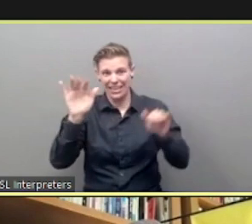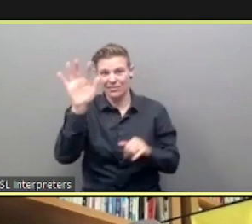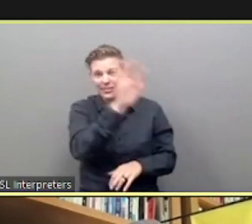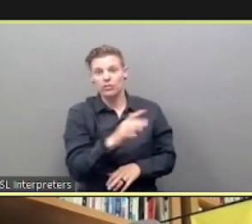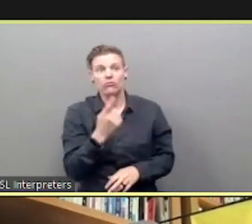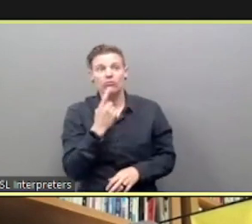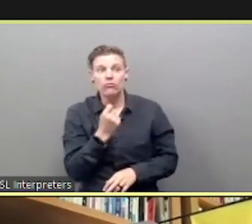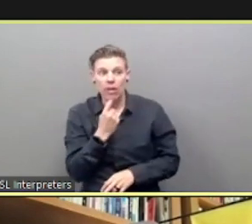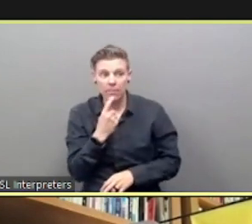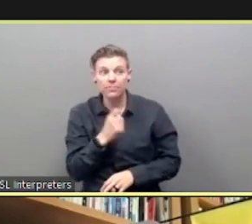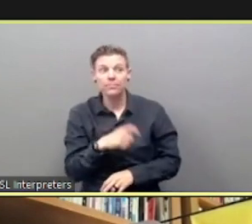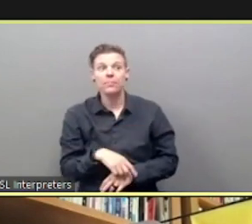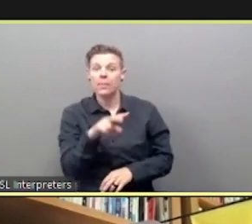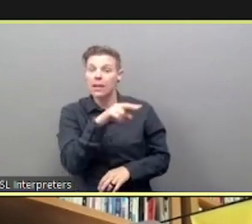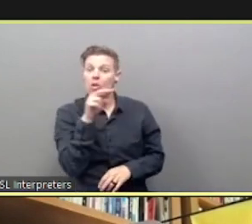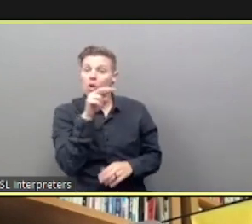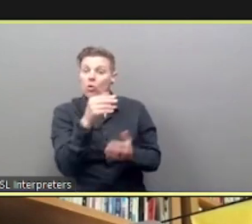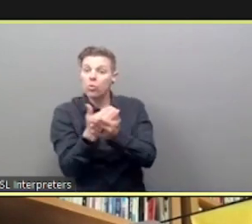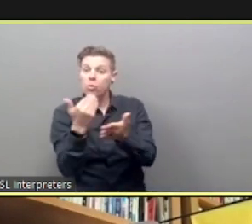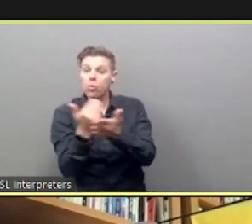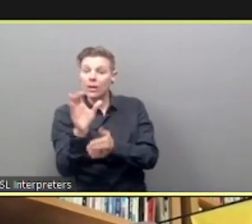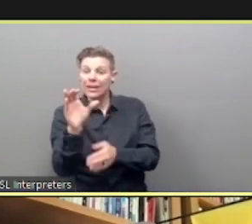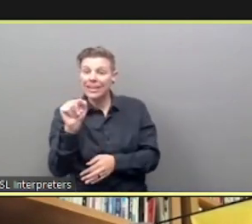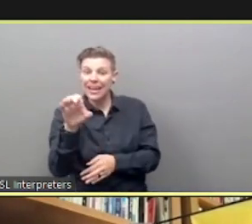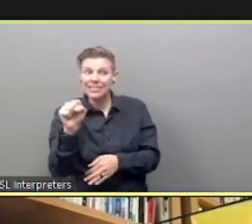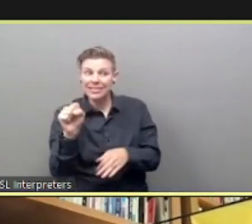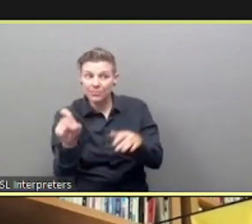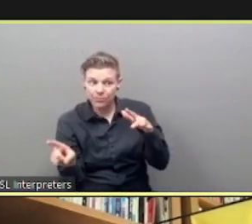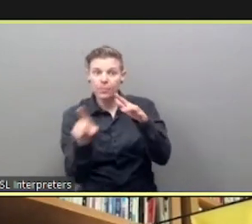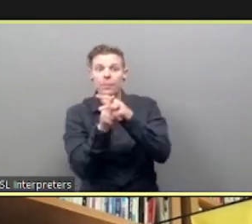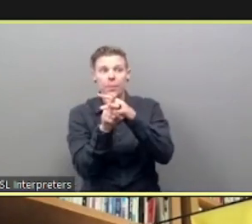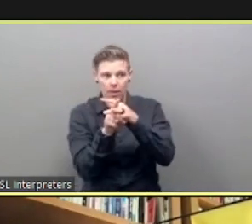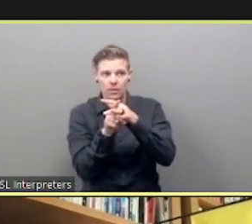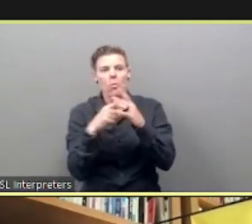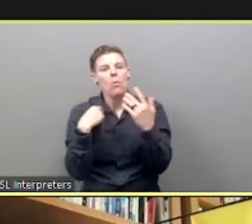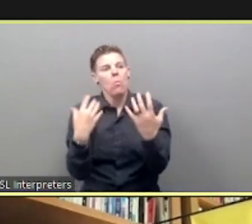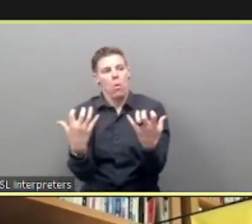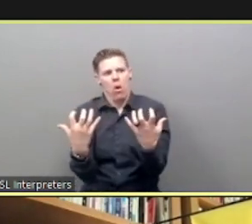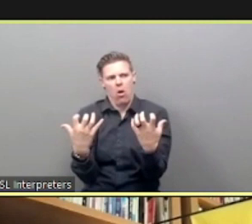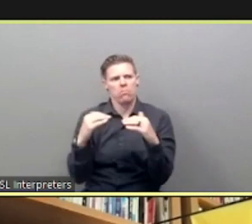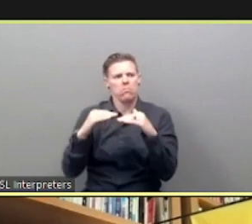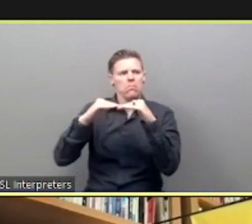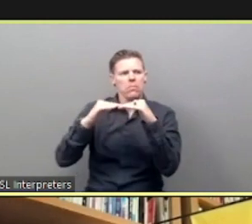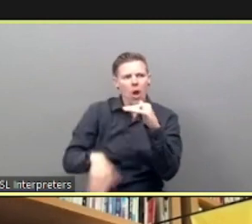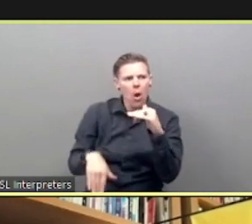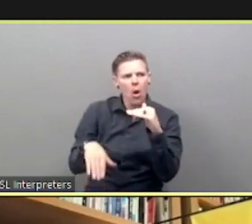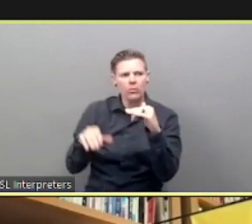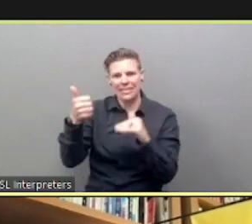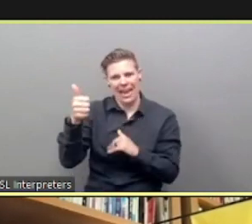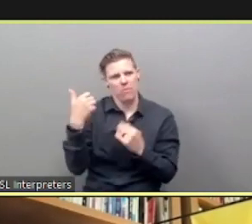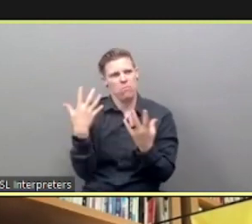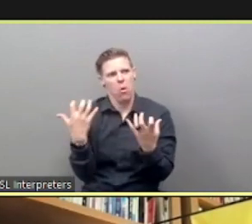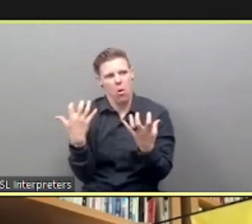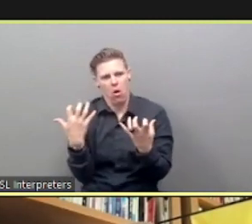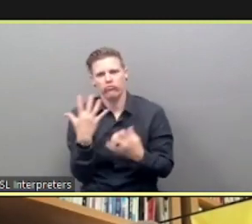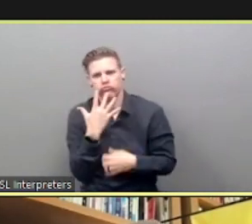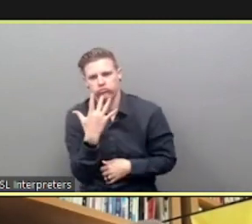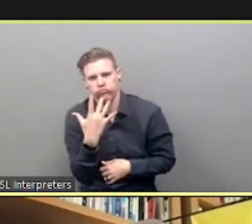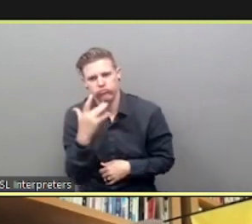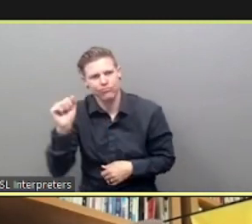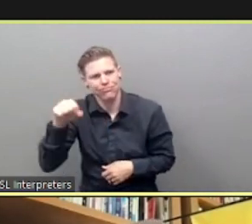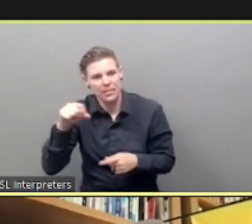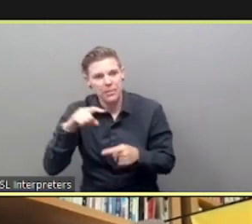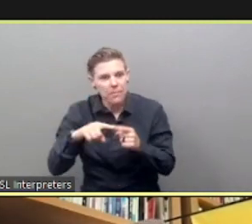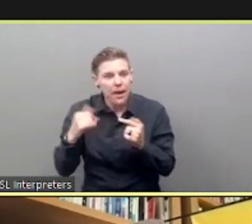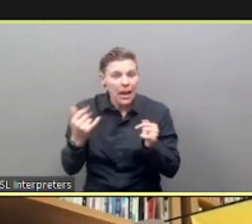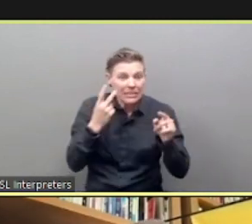100,000 people, we want that number to be below, 10 if we can get it. And you can see the closest